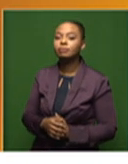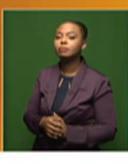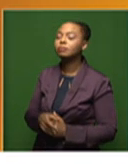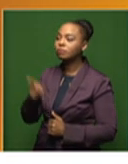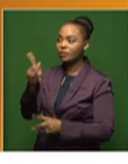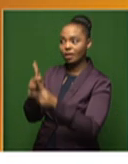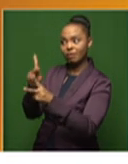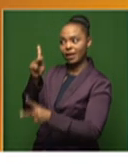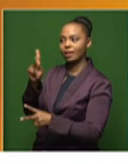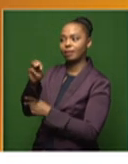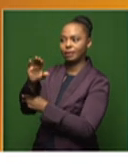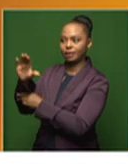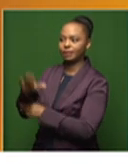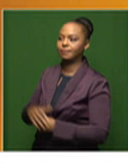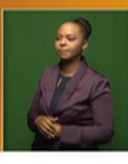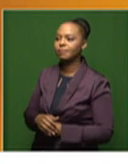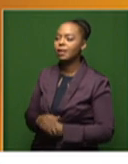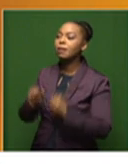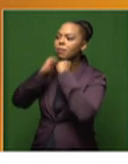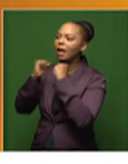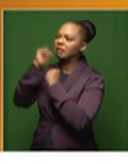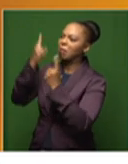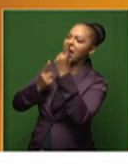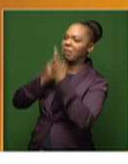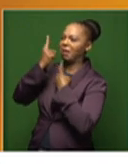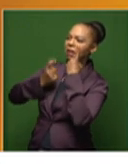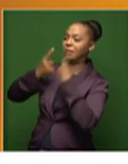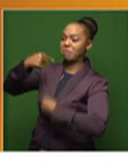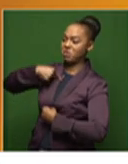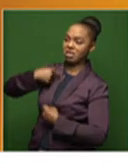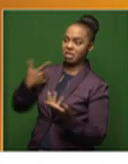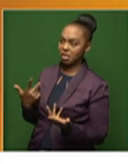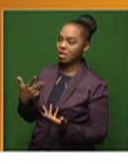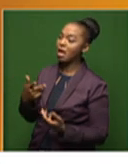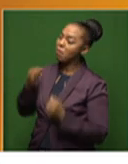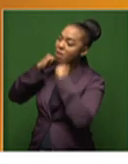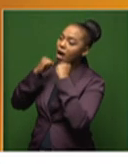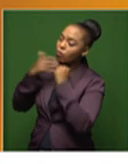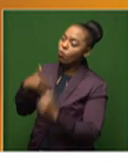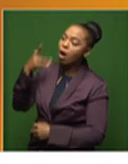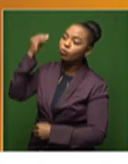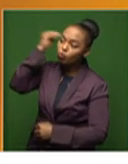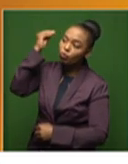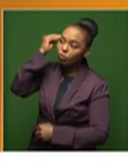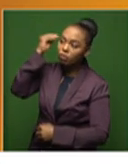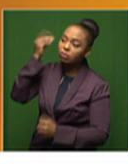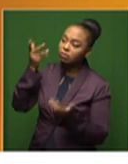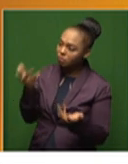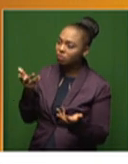because parents are inundating me with questions here. They want to know whether this is